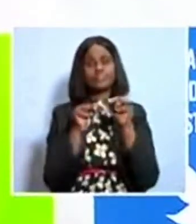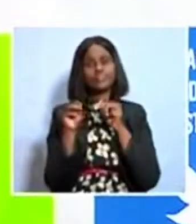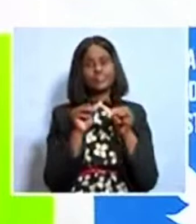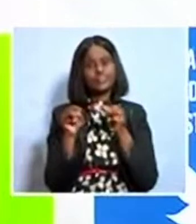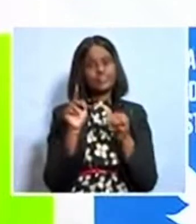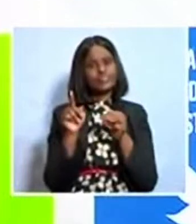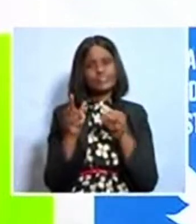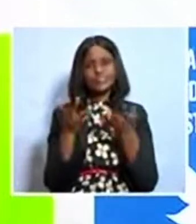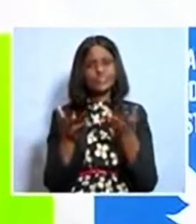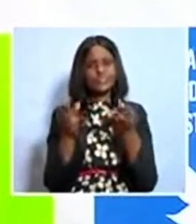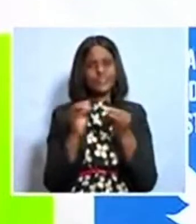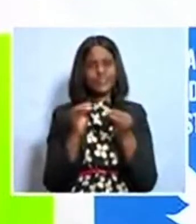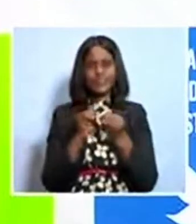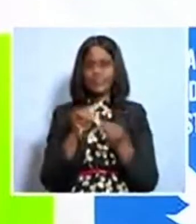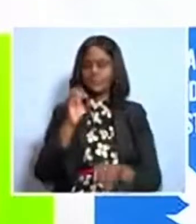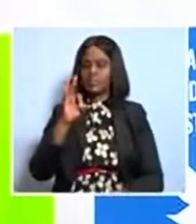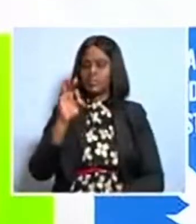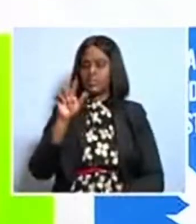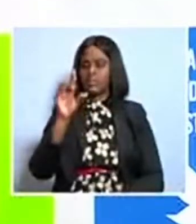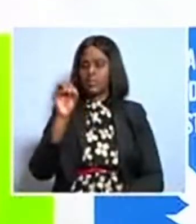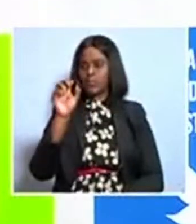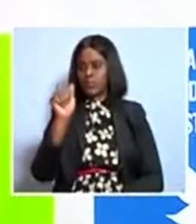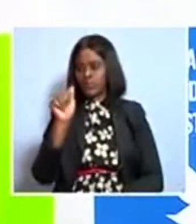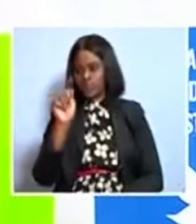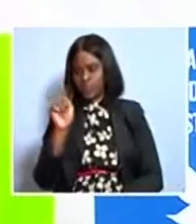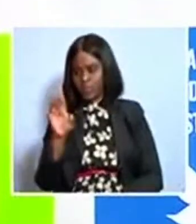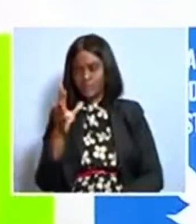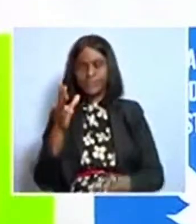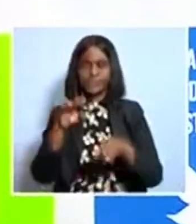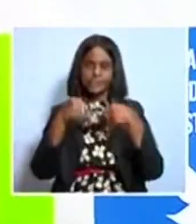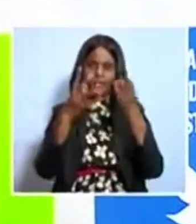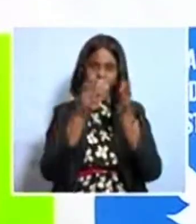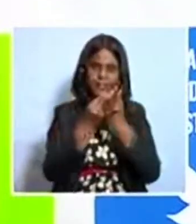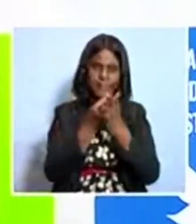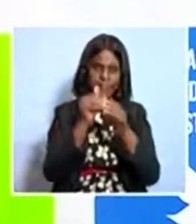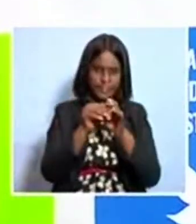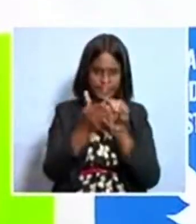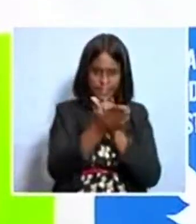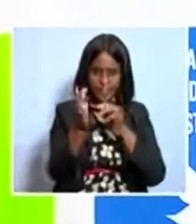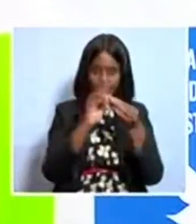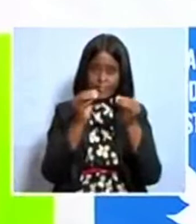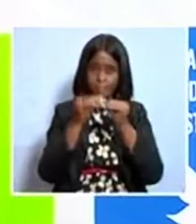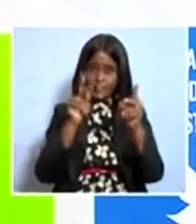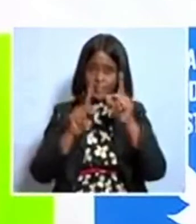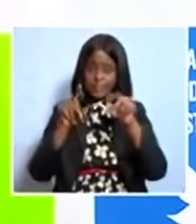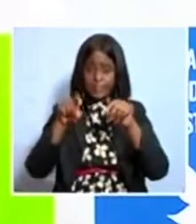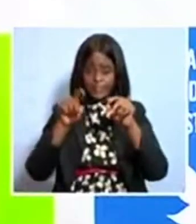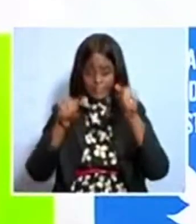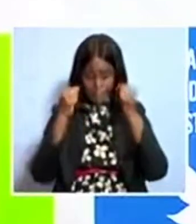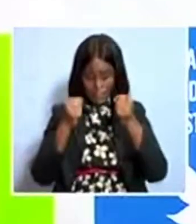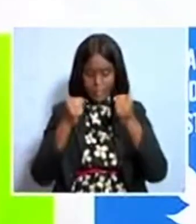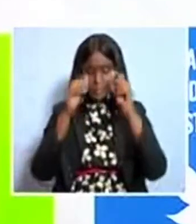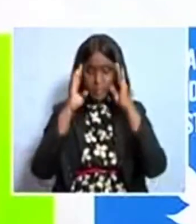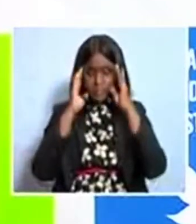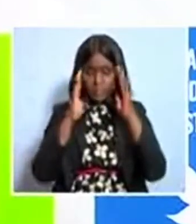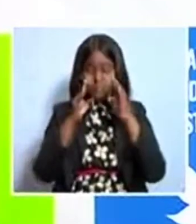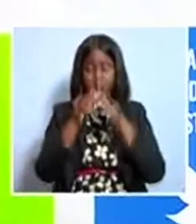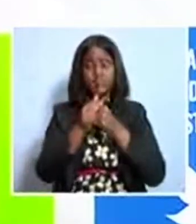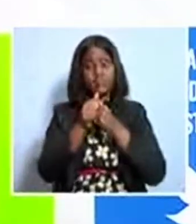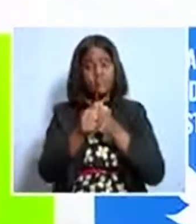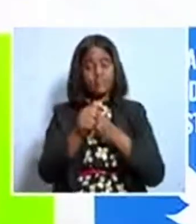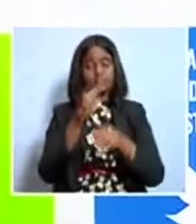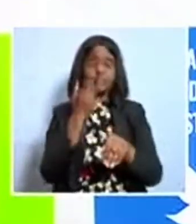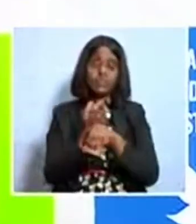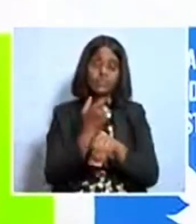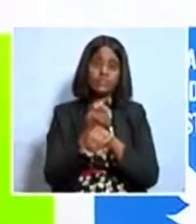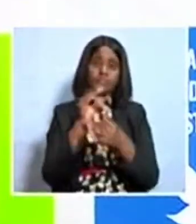that instance? How do you deliver finance to those populations? So there's really needs to be a strong focus on driving, whether it's hard or